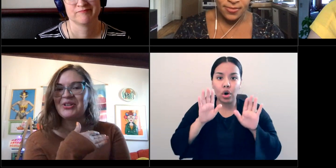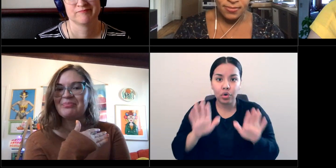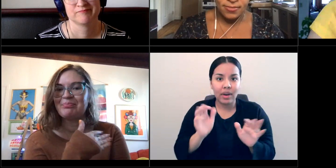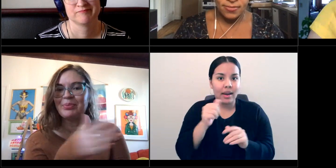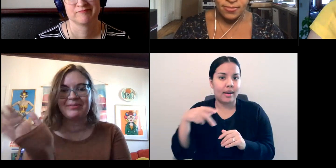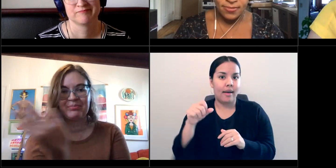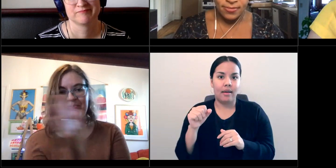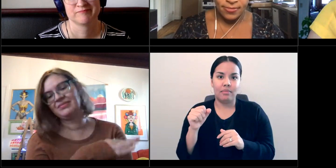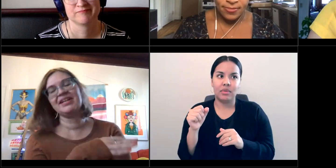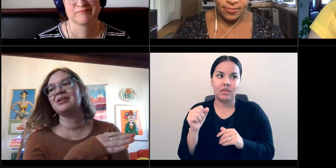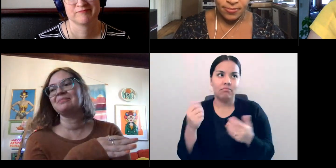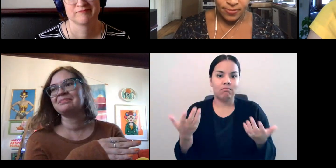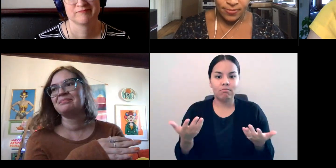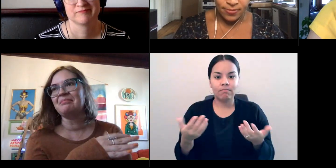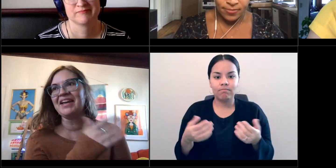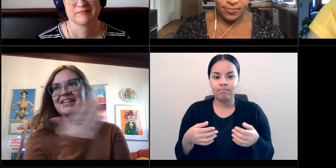like